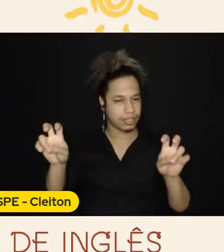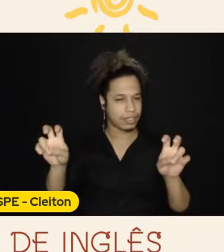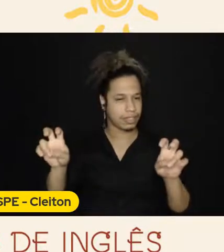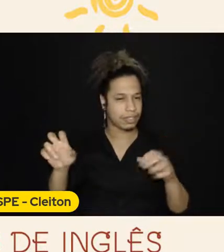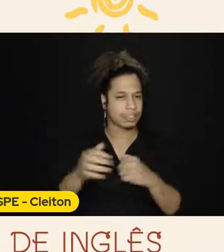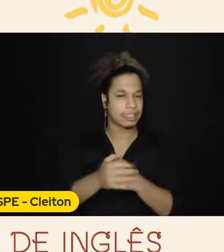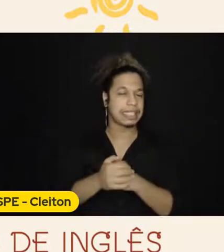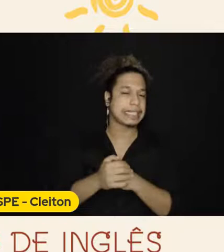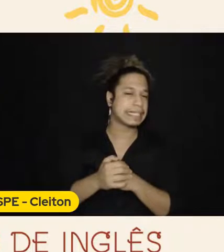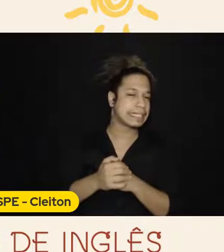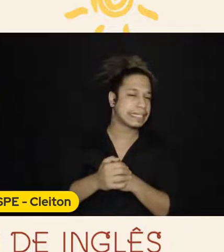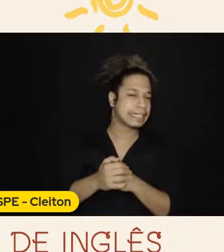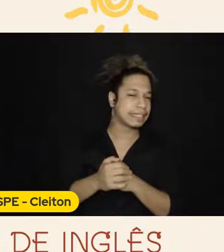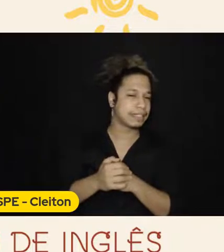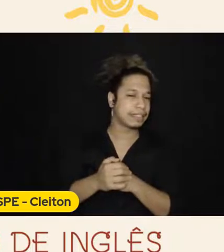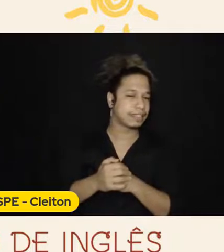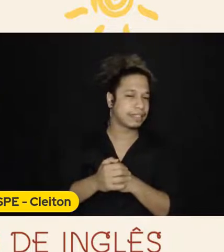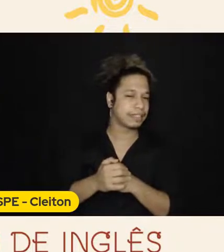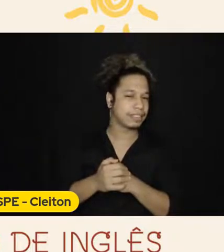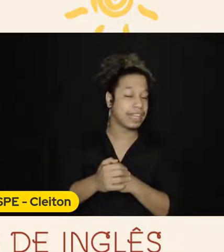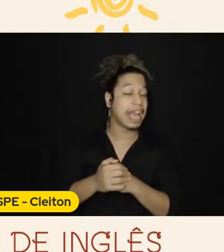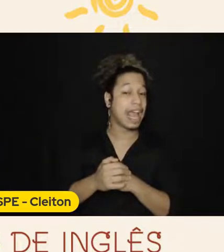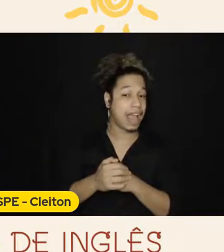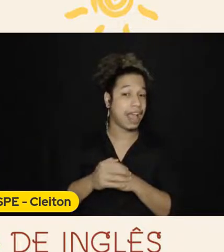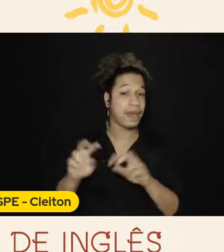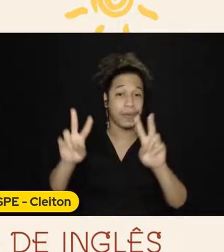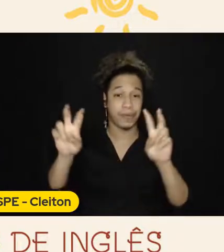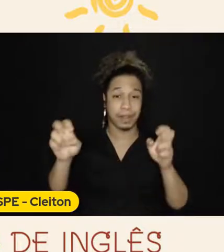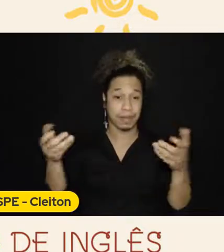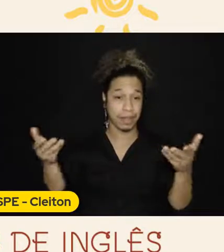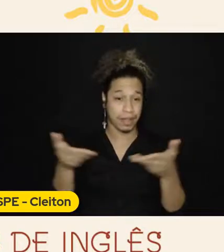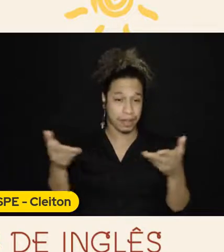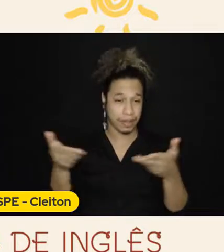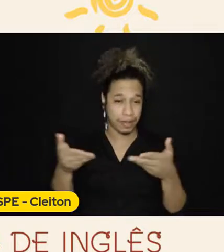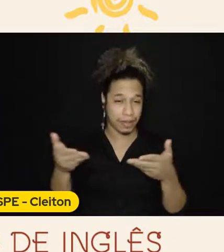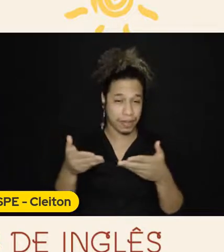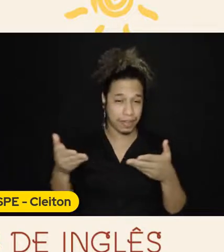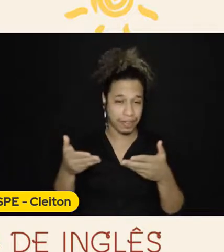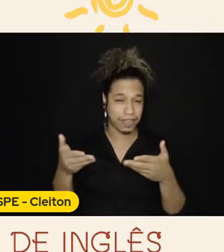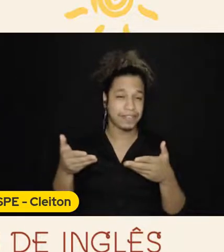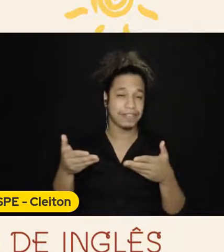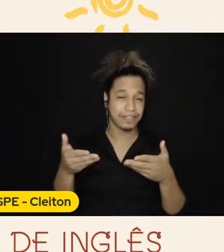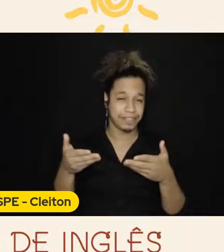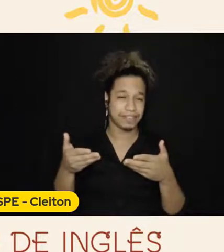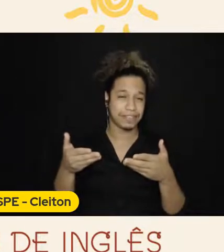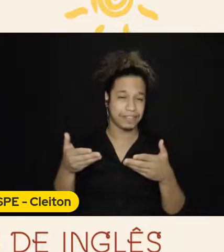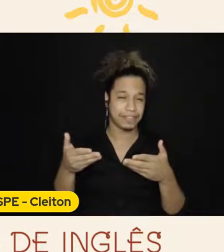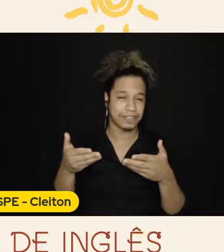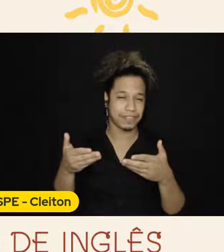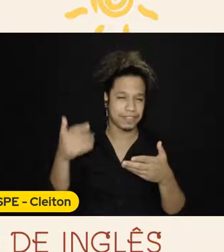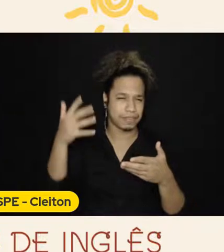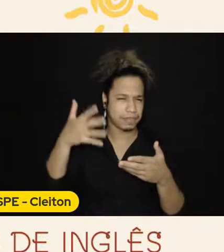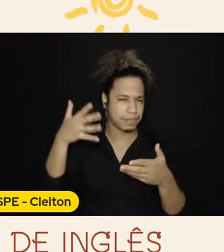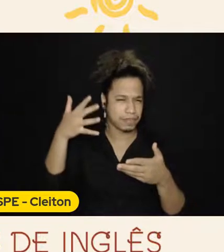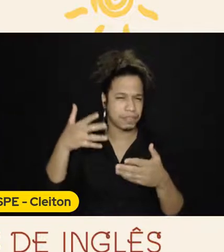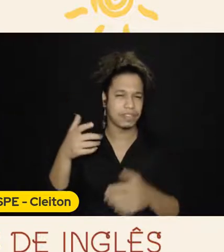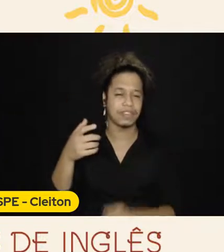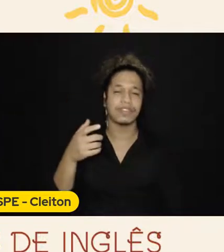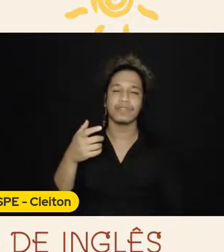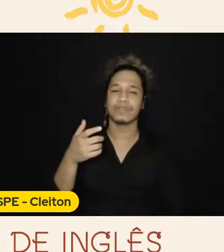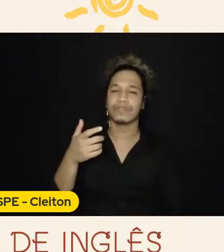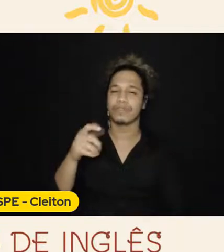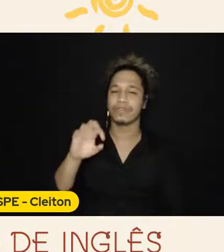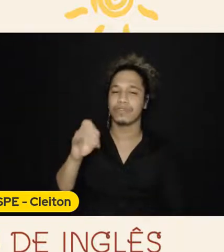the trending topic. What's the trending topic that we have now? Newsela. Yes, so the platform that Julia Hedges spoke